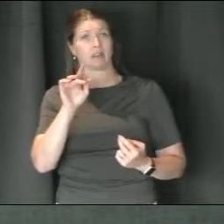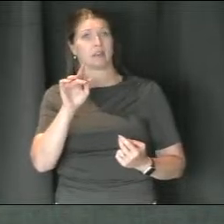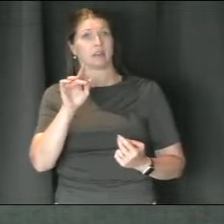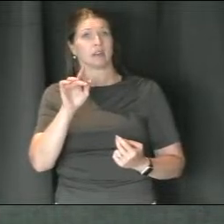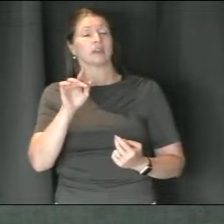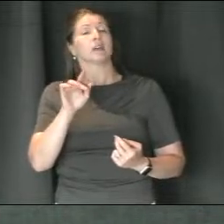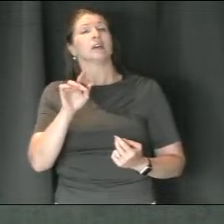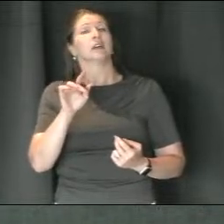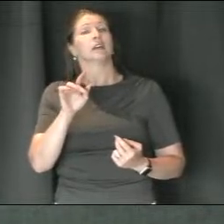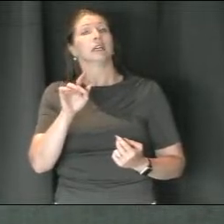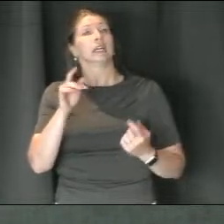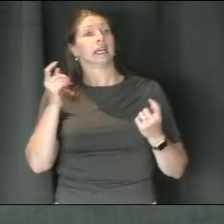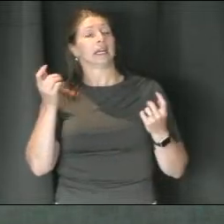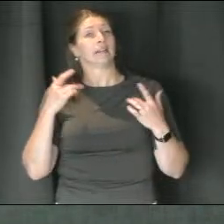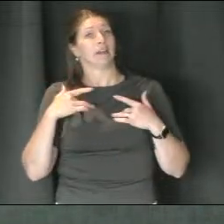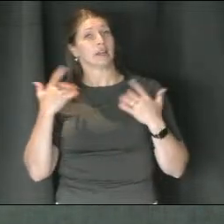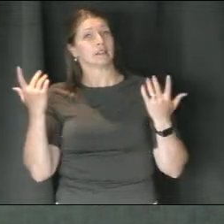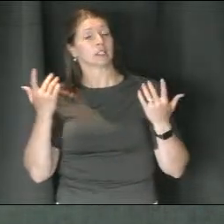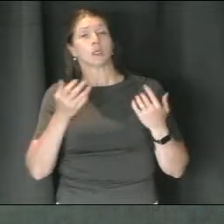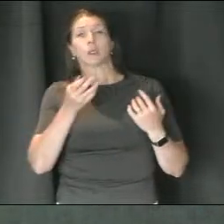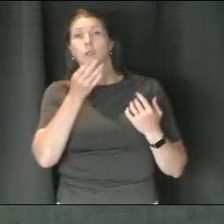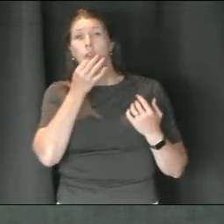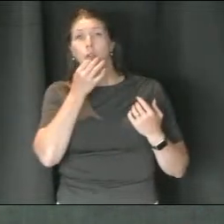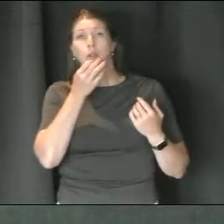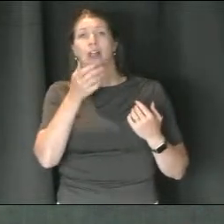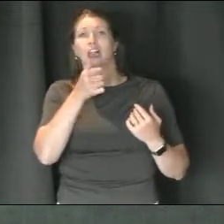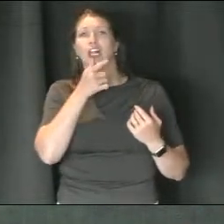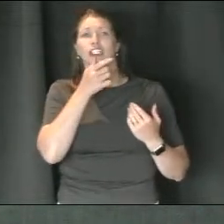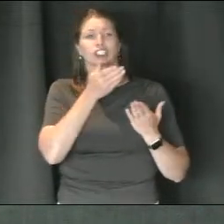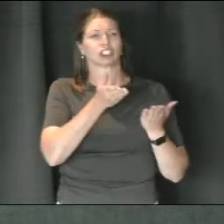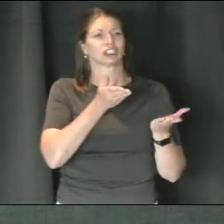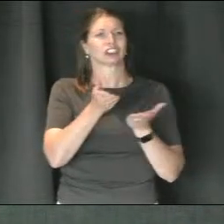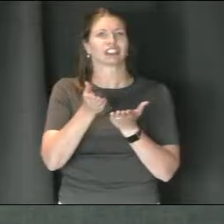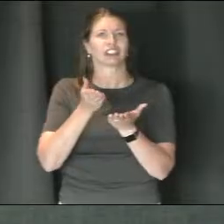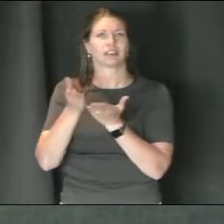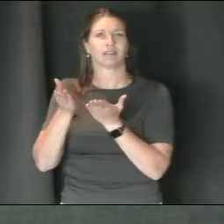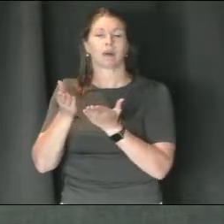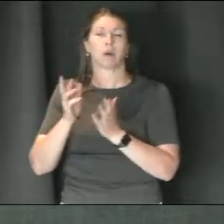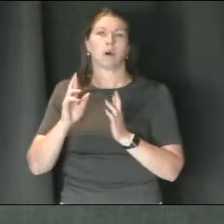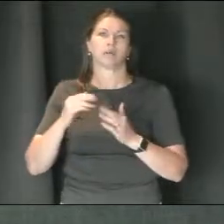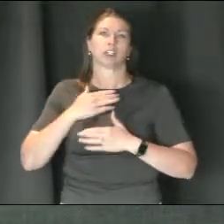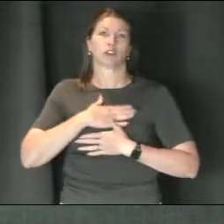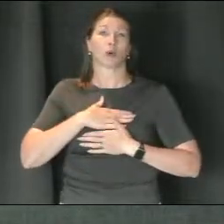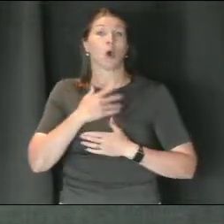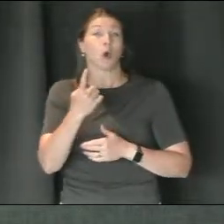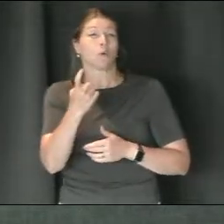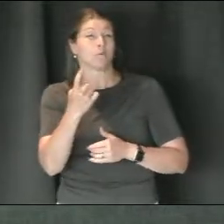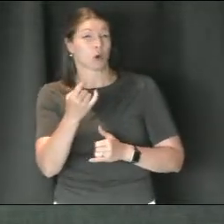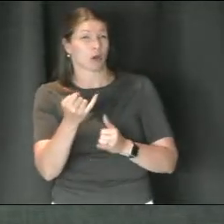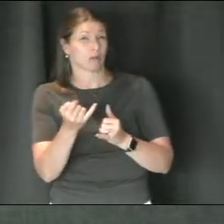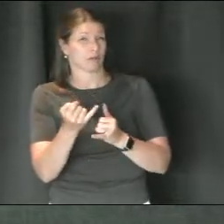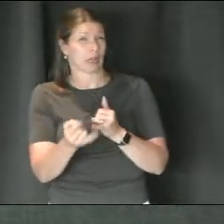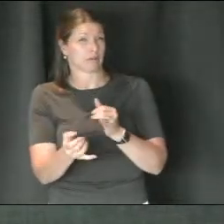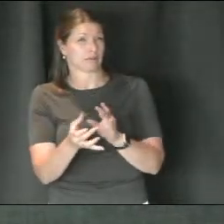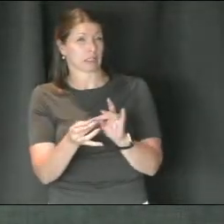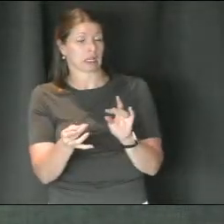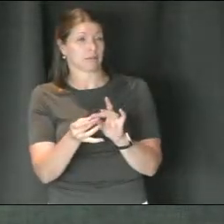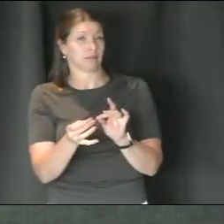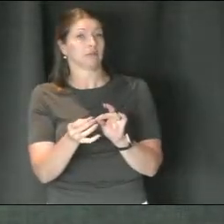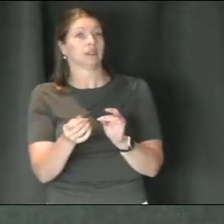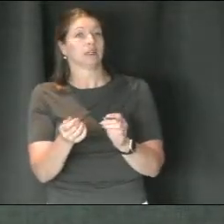be served your lunch momentarily, and hopefully you will enjoy. And just one last note to the